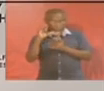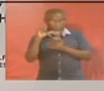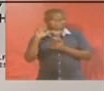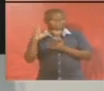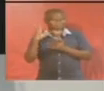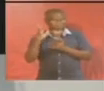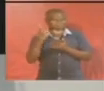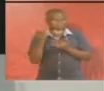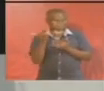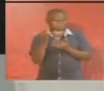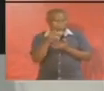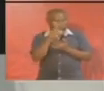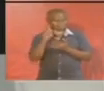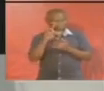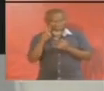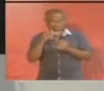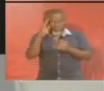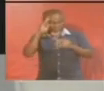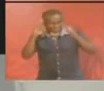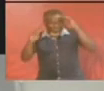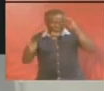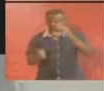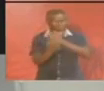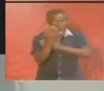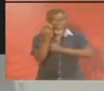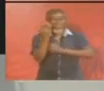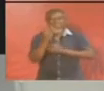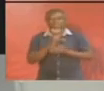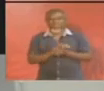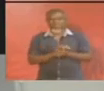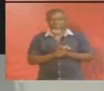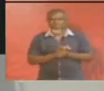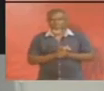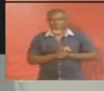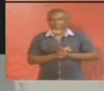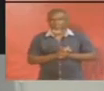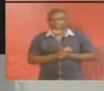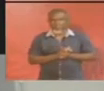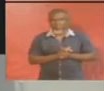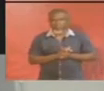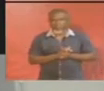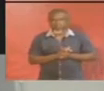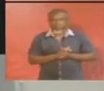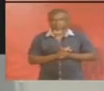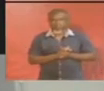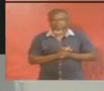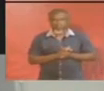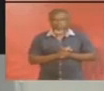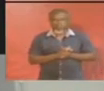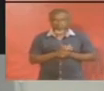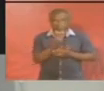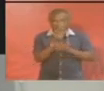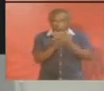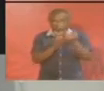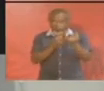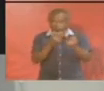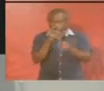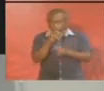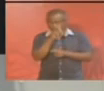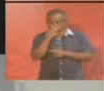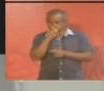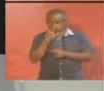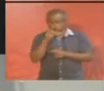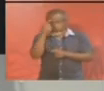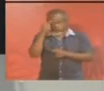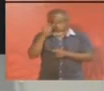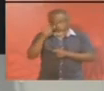Hi, morning everyone. Rashad Khan, Guardian Media Limited. Okay, so my two questions are for both the CMO and the Minister